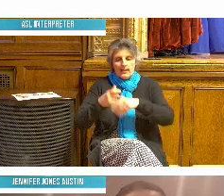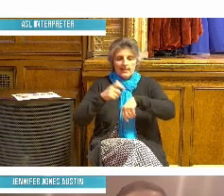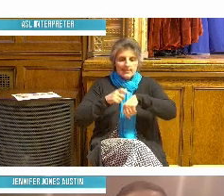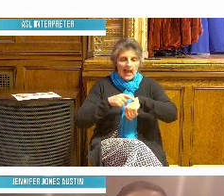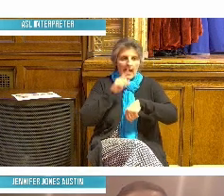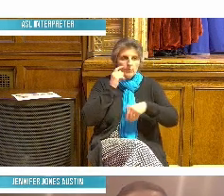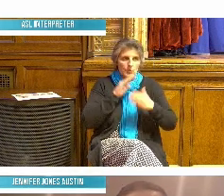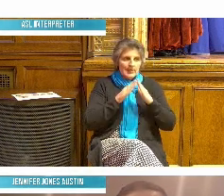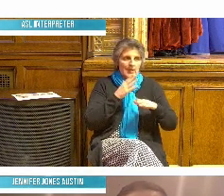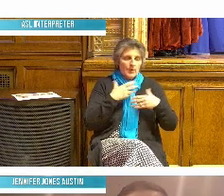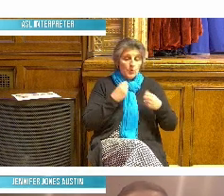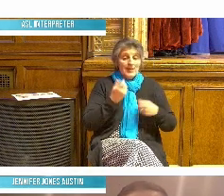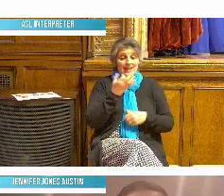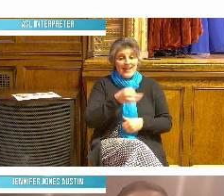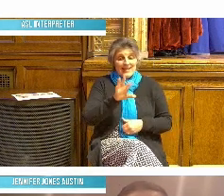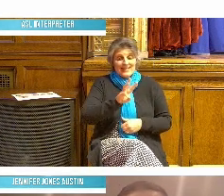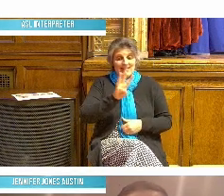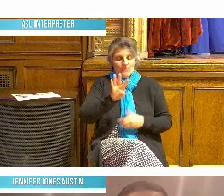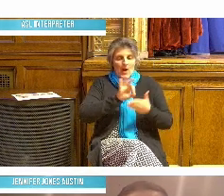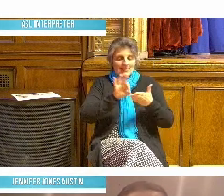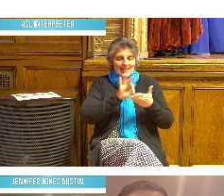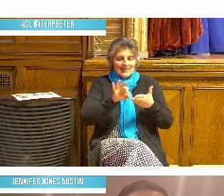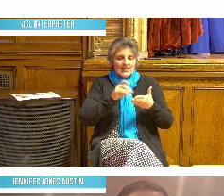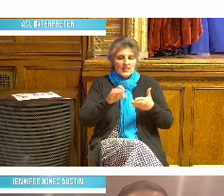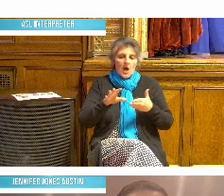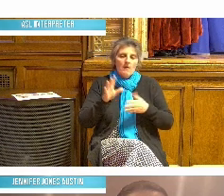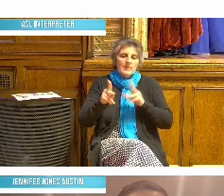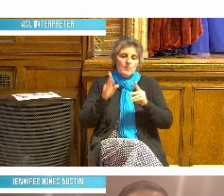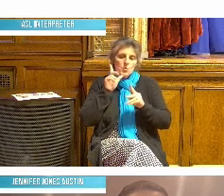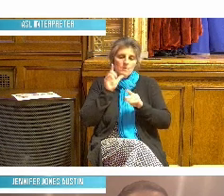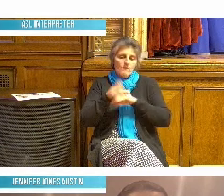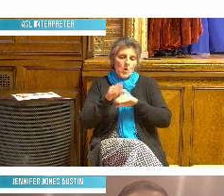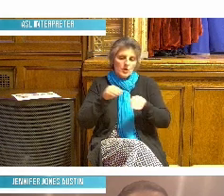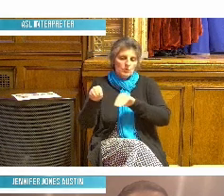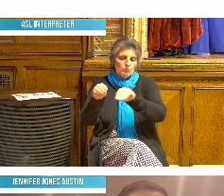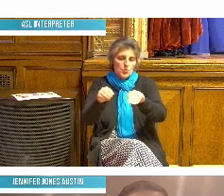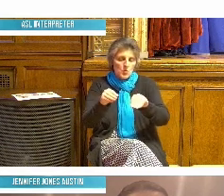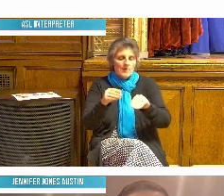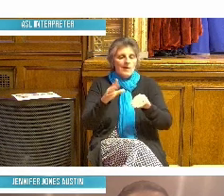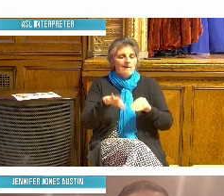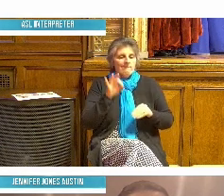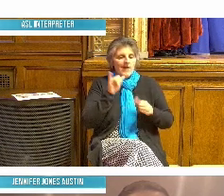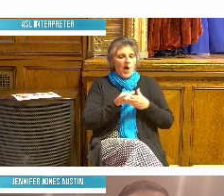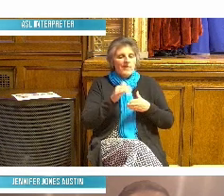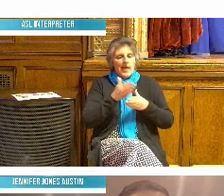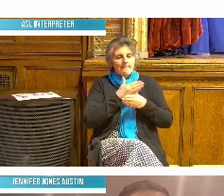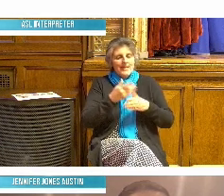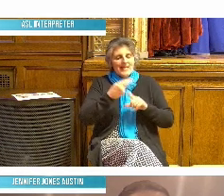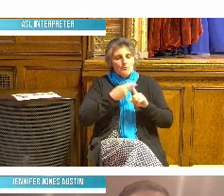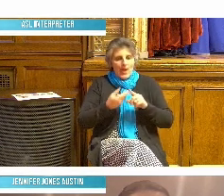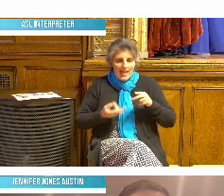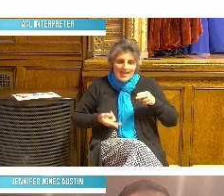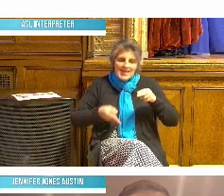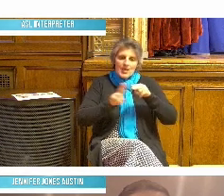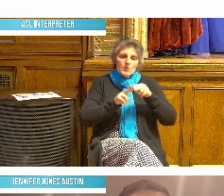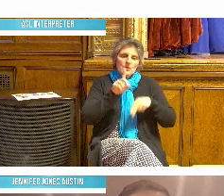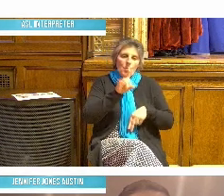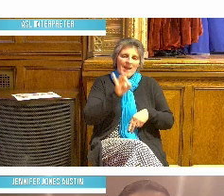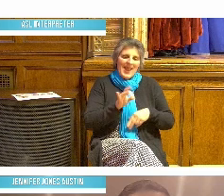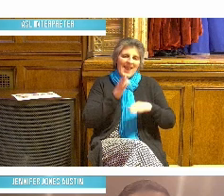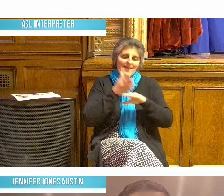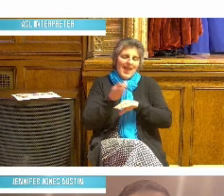A 1964 census survey of displaced households found that median rent increased about 1/8